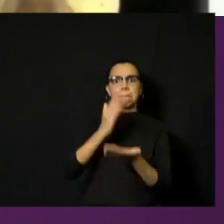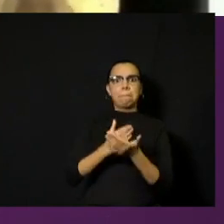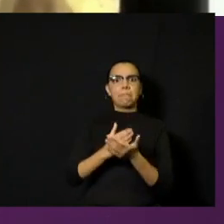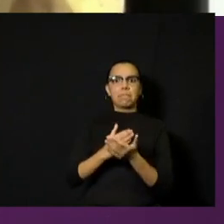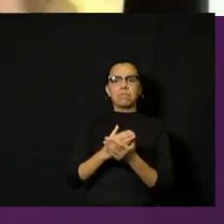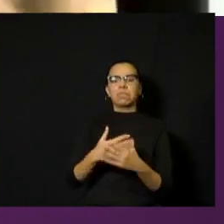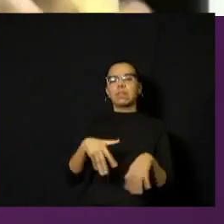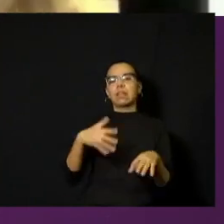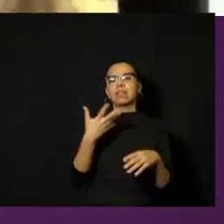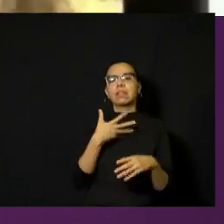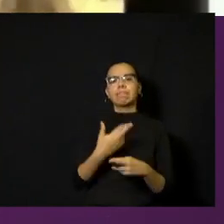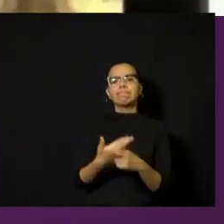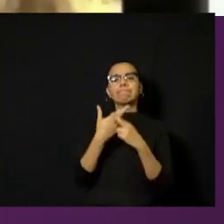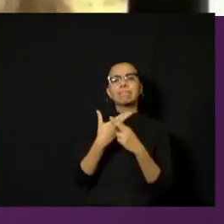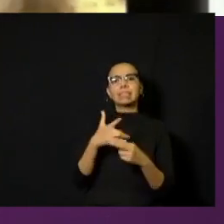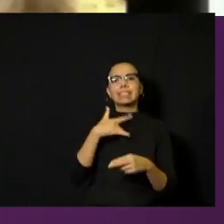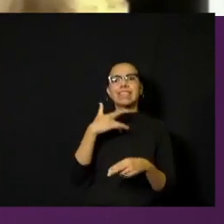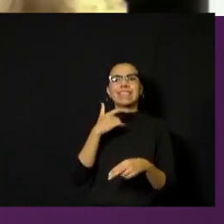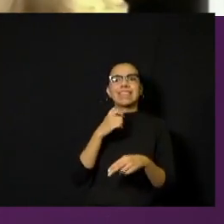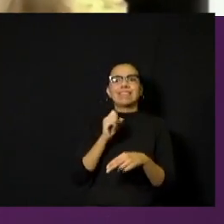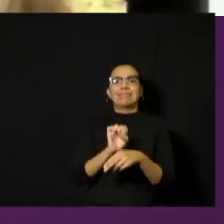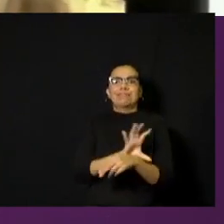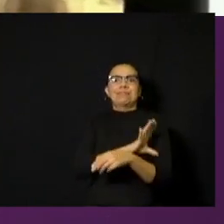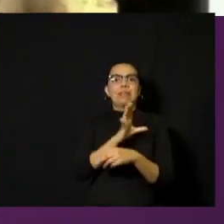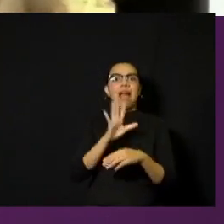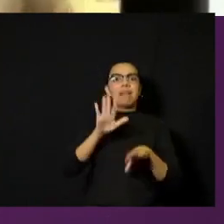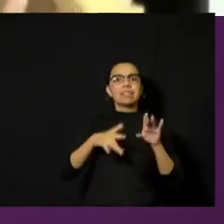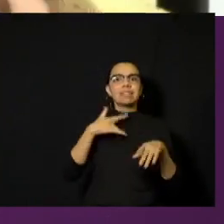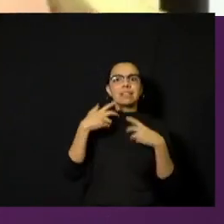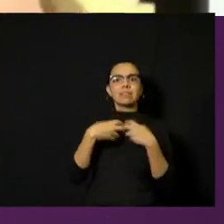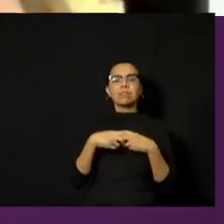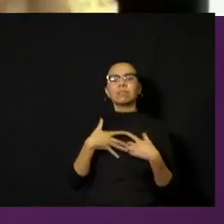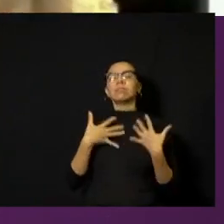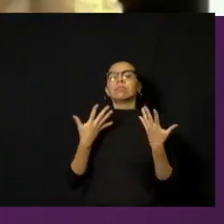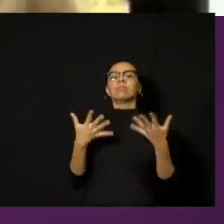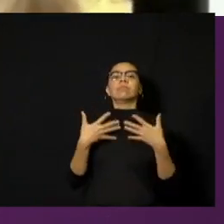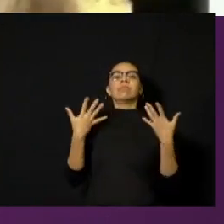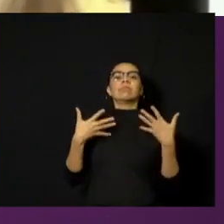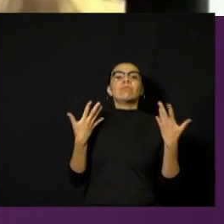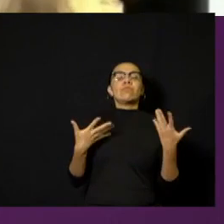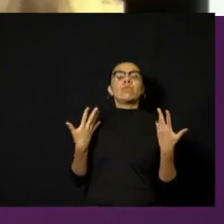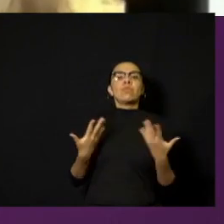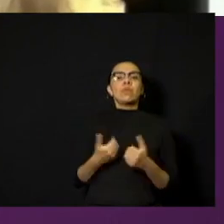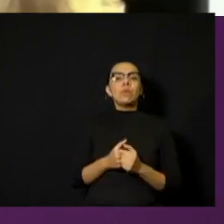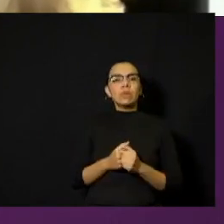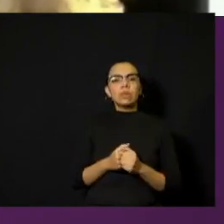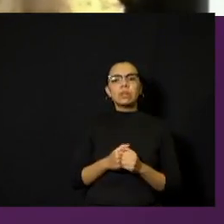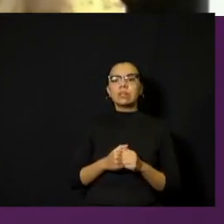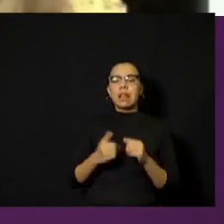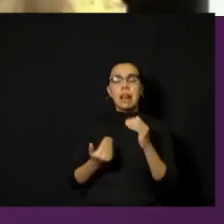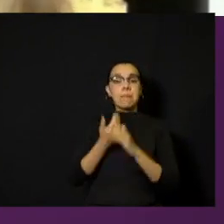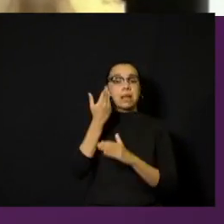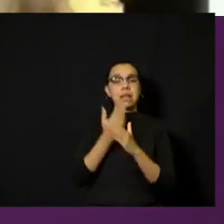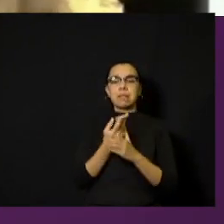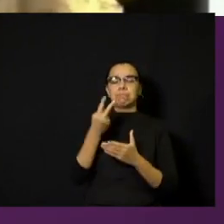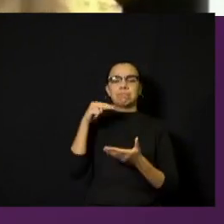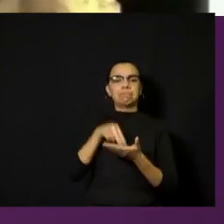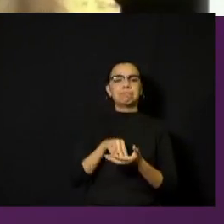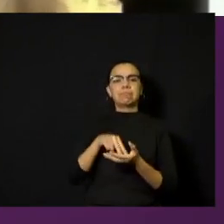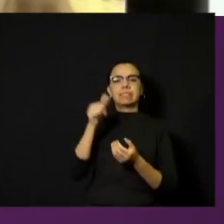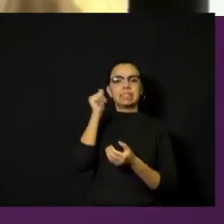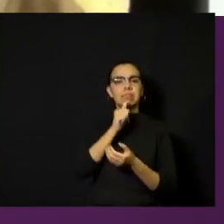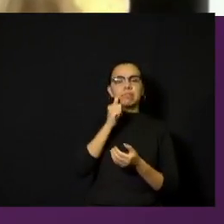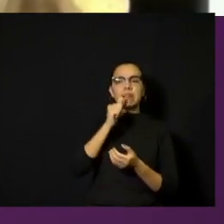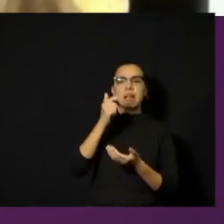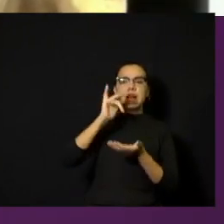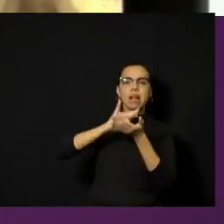this is not the limit. More is coming. I'm getting excited. Sometimes I get nervous. I take a deep breath. Every morning I wake